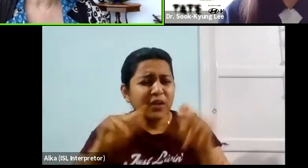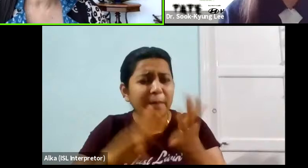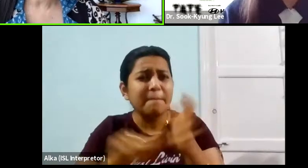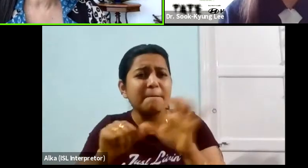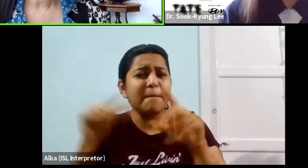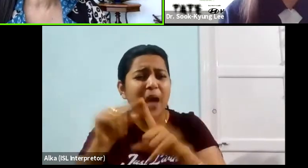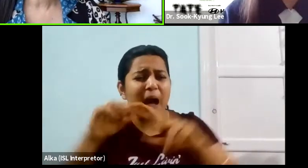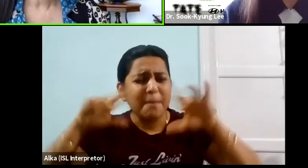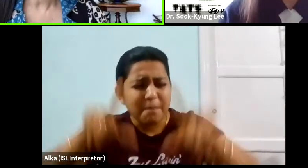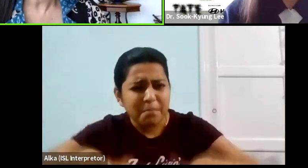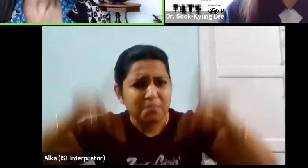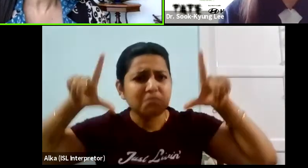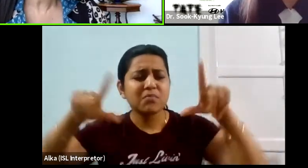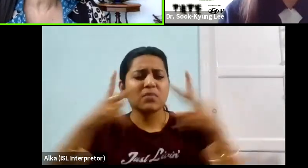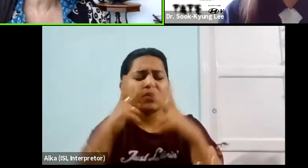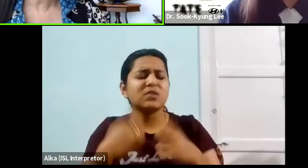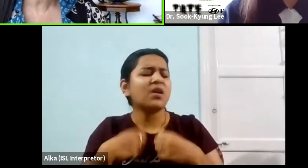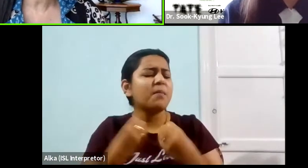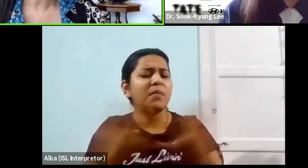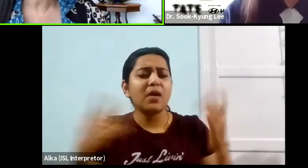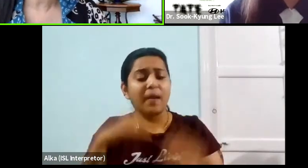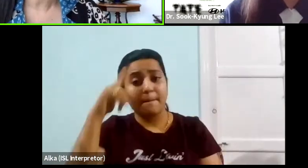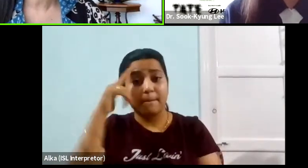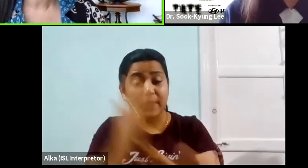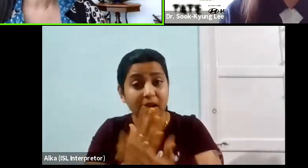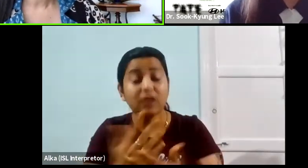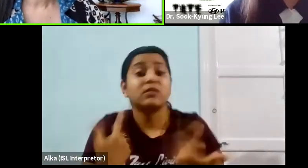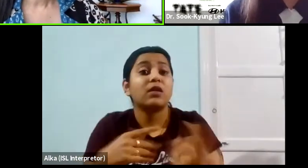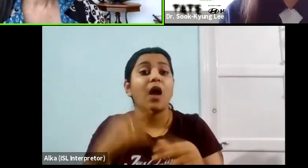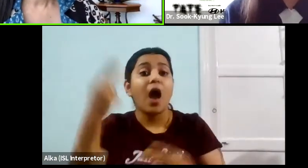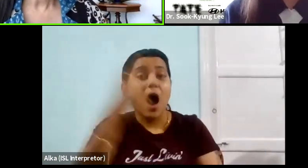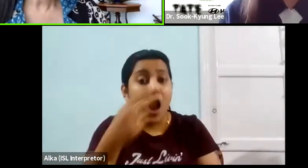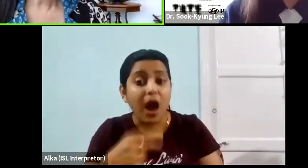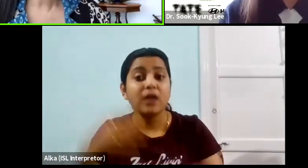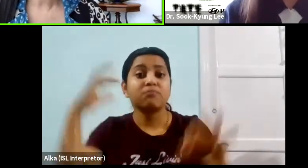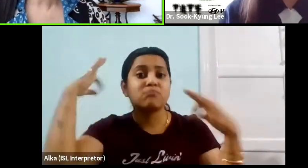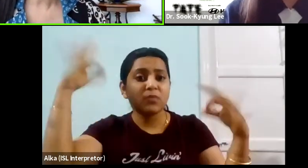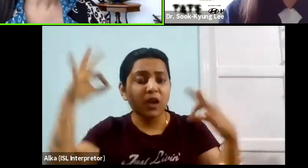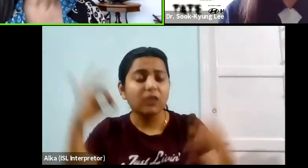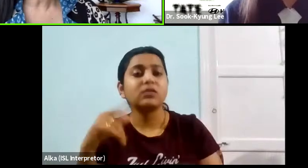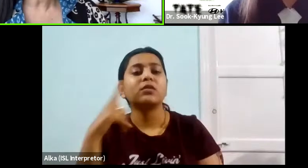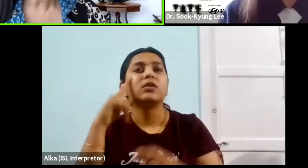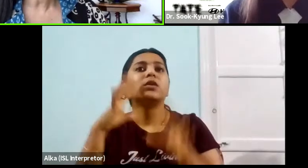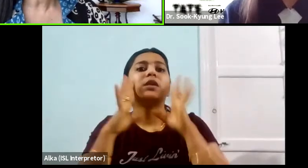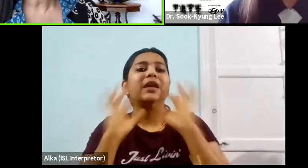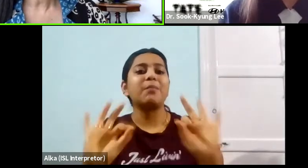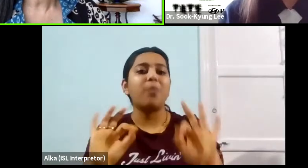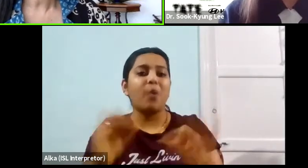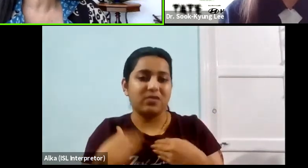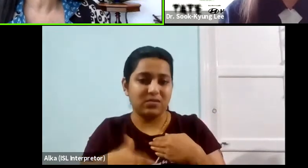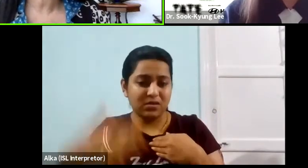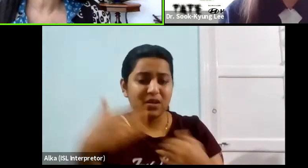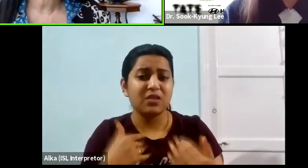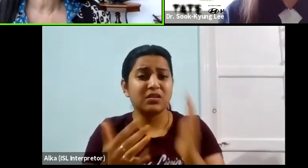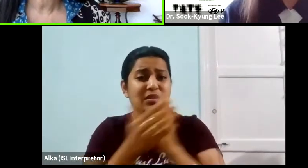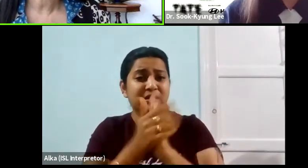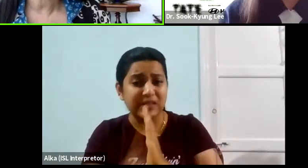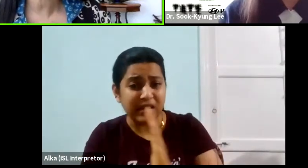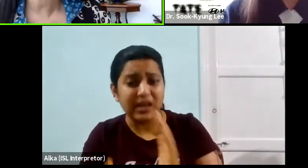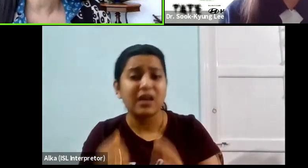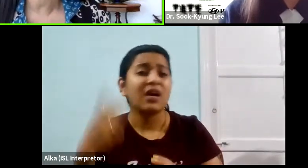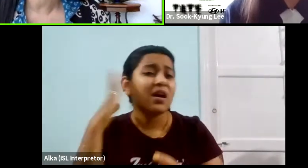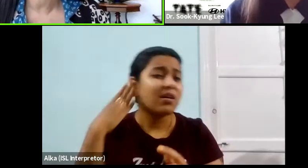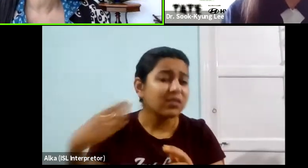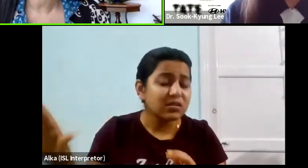more than ever, art and culture become relevant, providing a space for healing, for refuge,